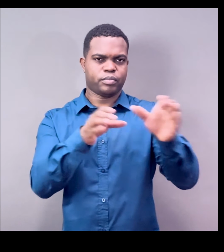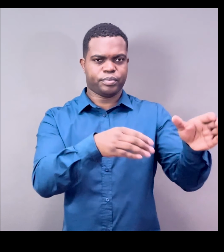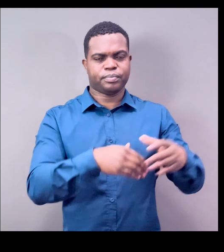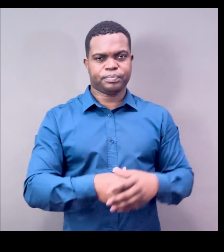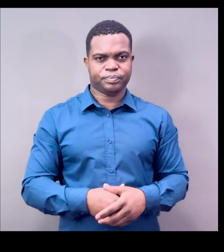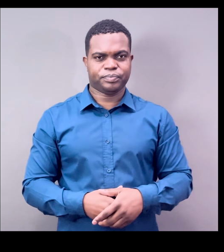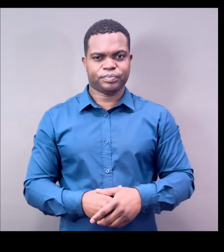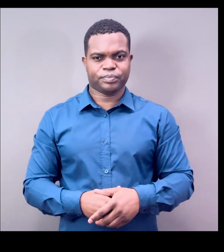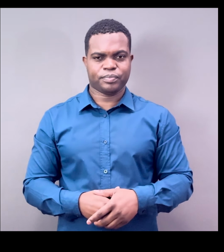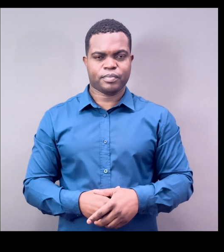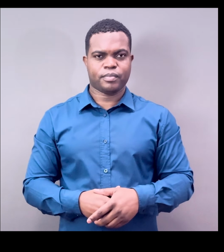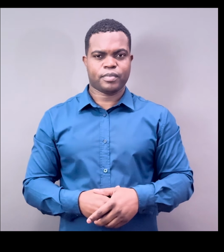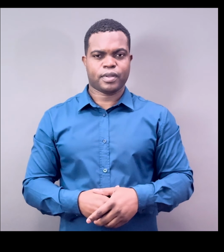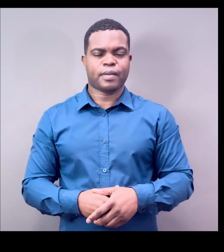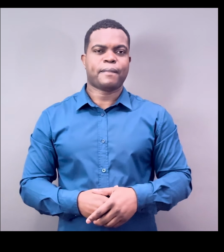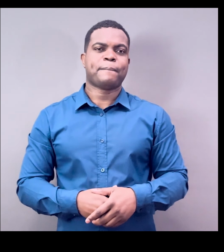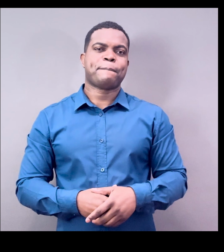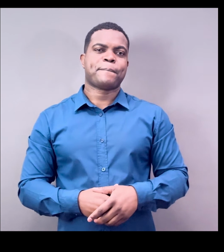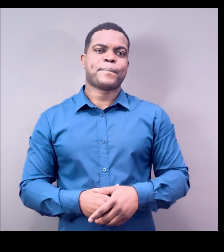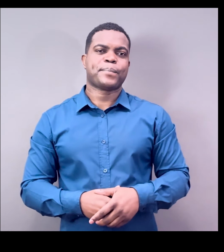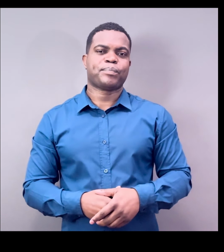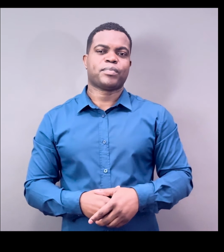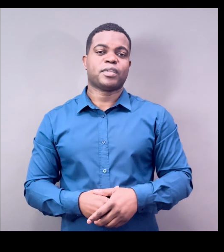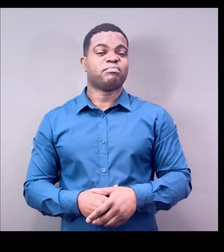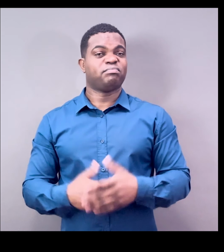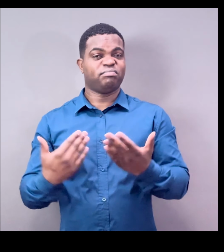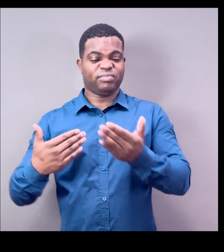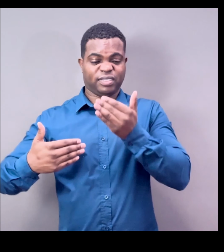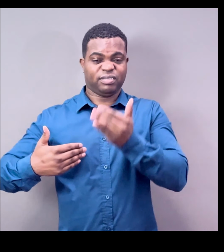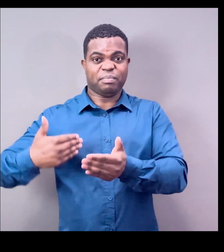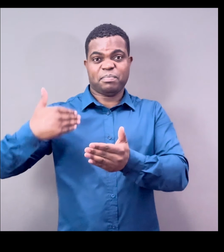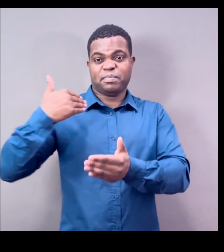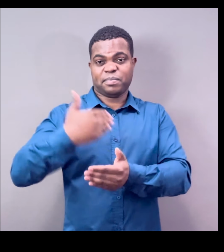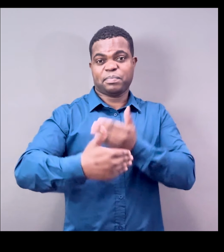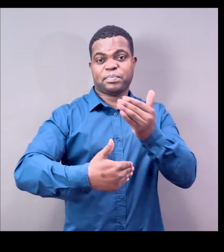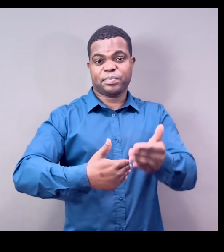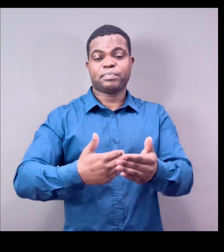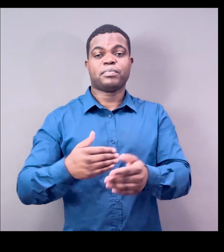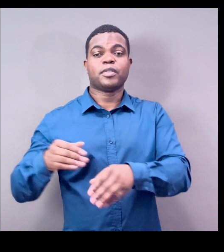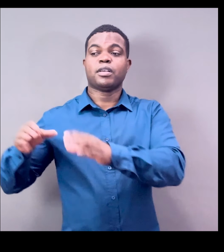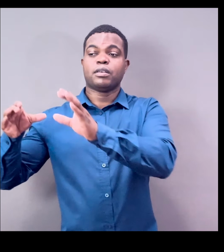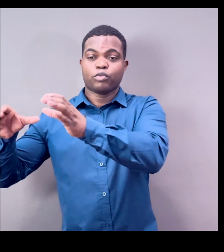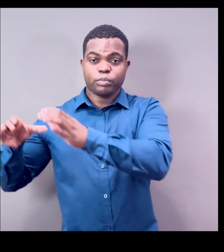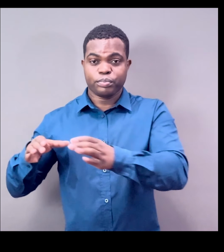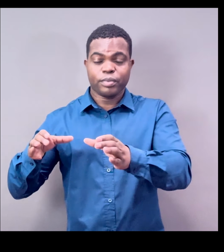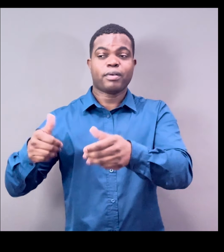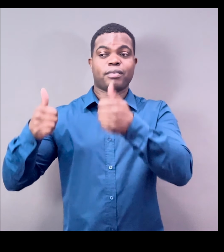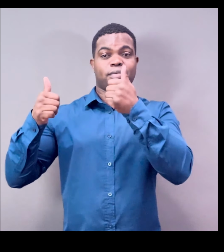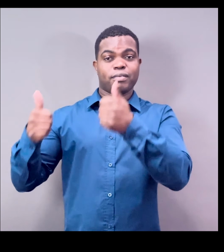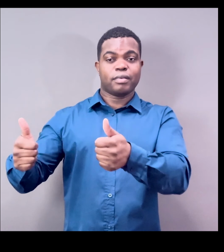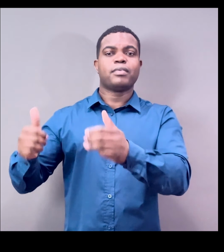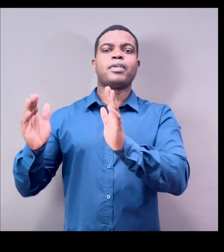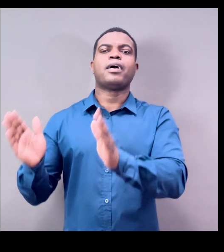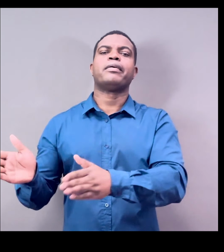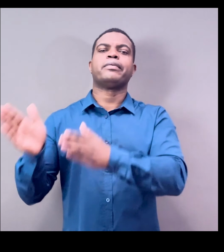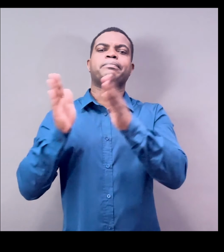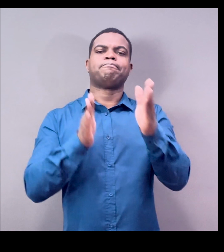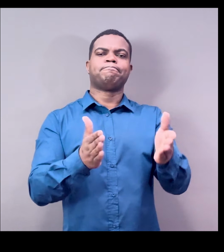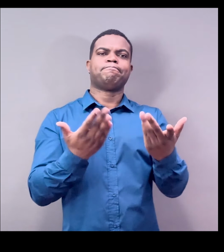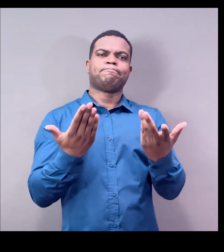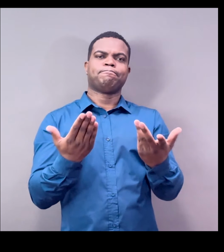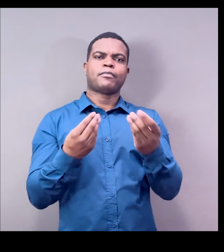because from the categories, you'll be able to understand who you need